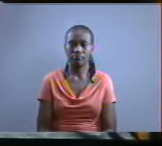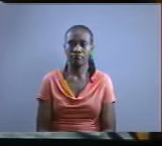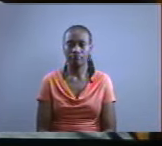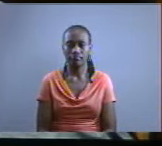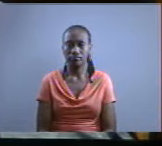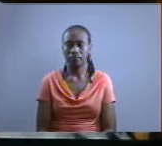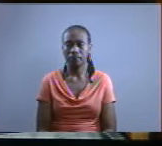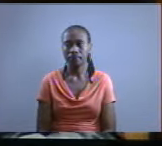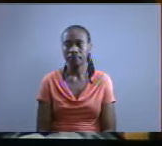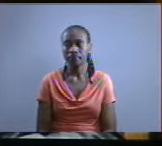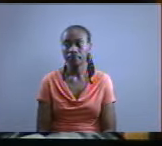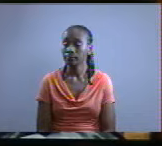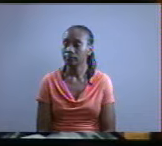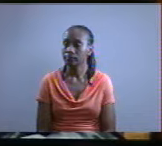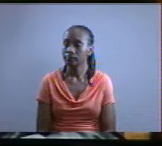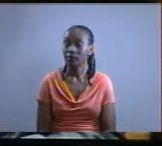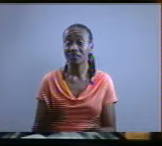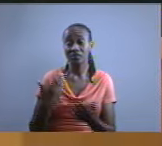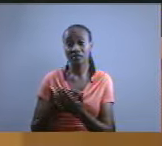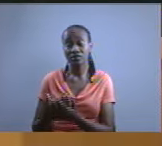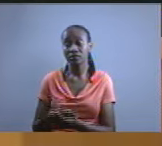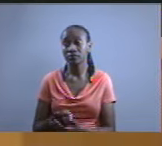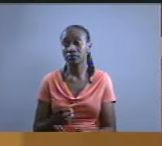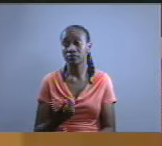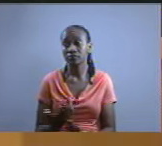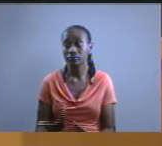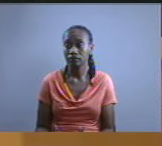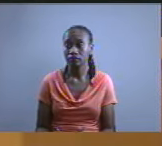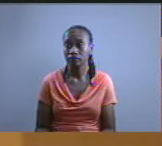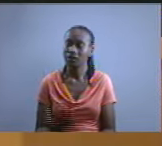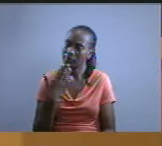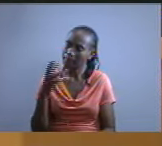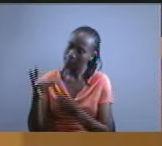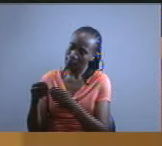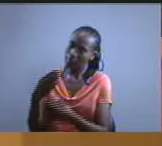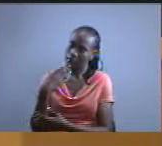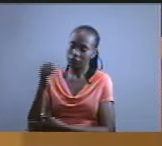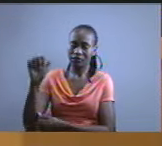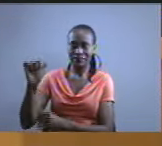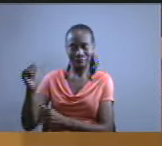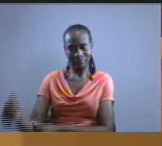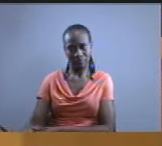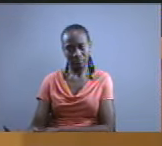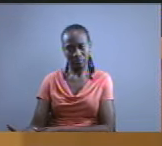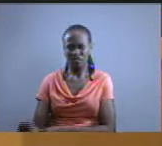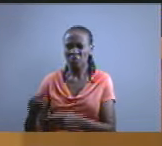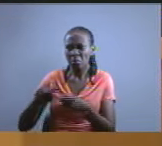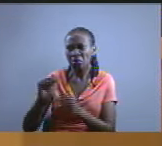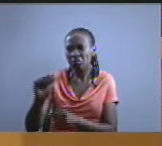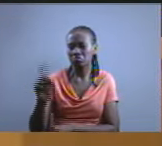ma'am. May I address you, Speaker? Honourable member, please take your seat. What point are you rising on?